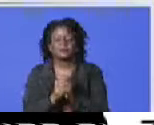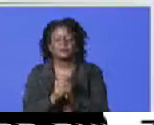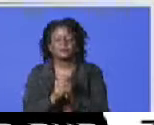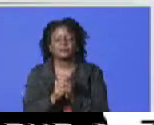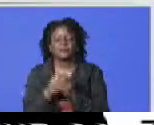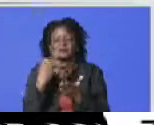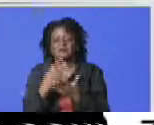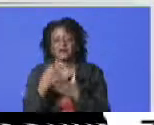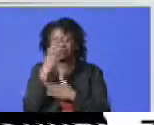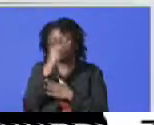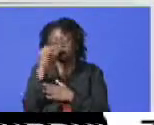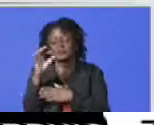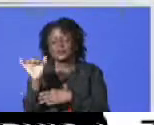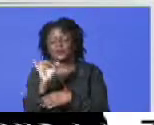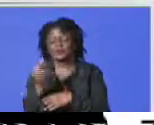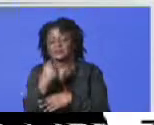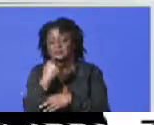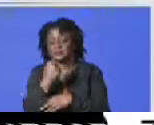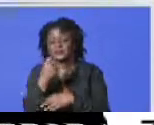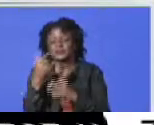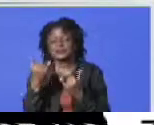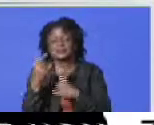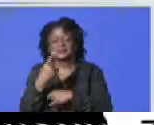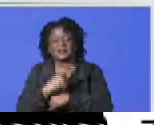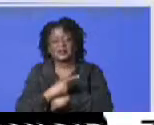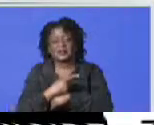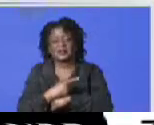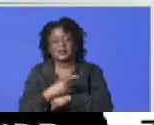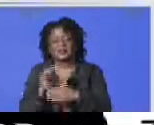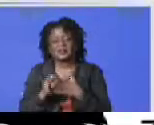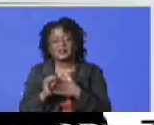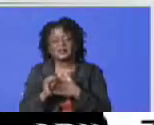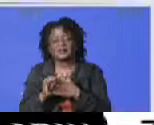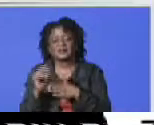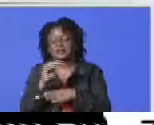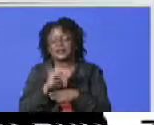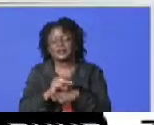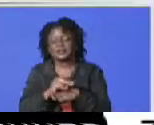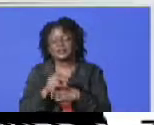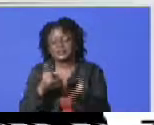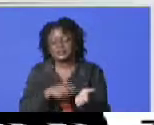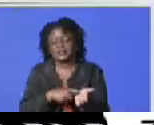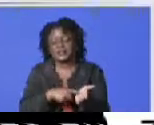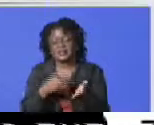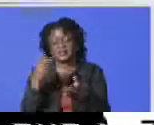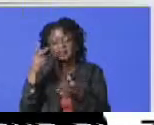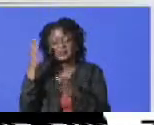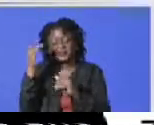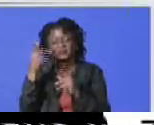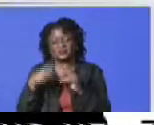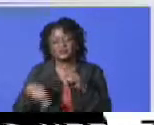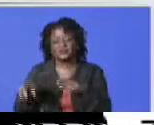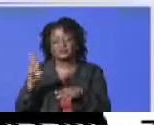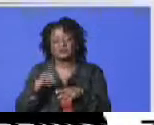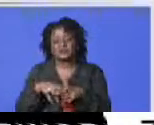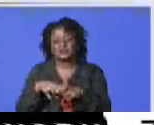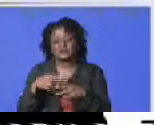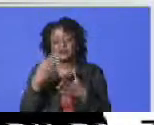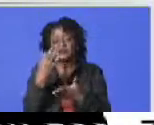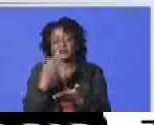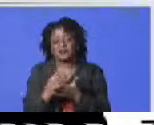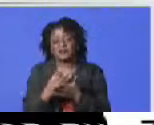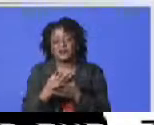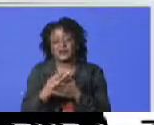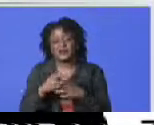Well, the finance minister also noted in today's budget communication that the nation's debt is expected to soar and funding cuts across the